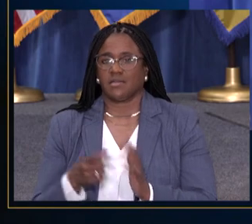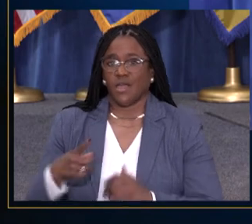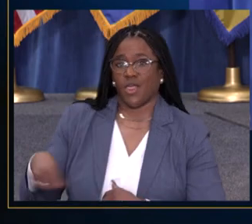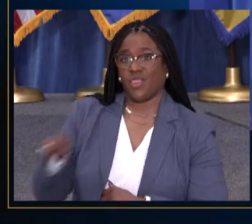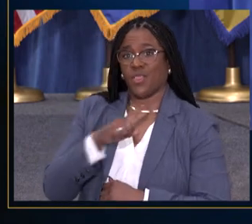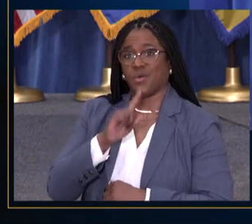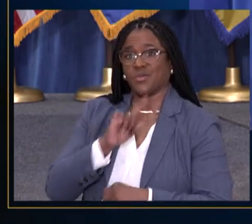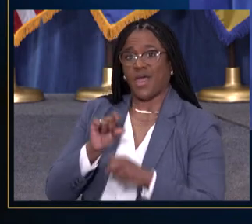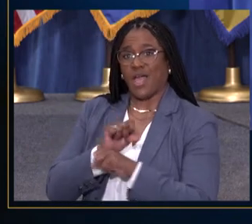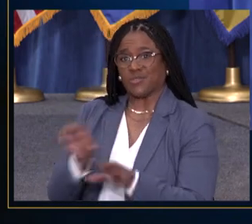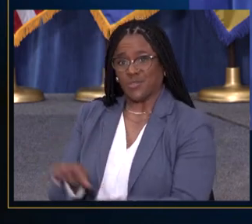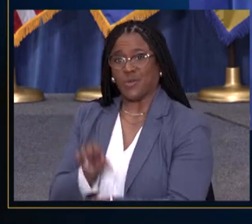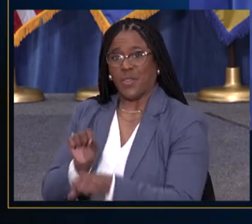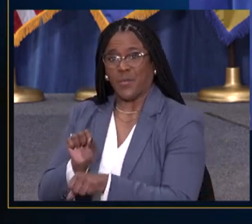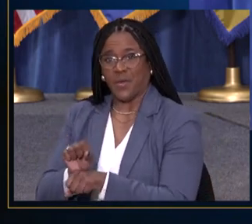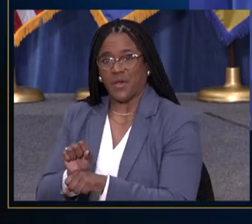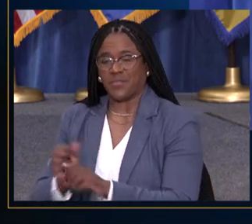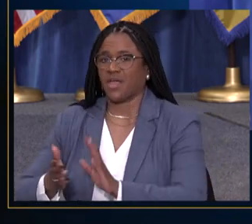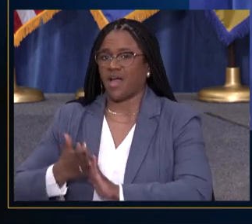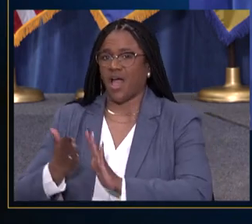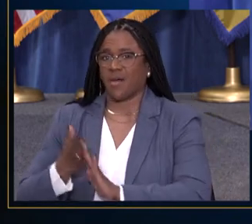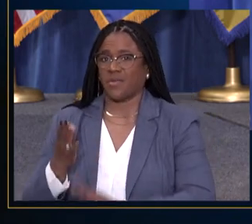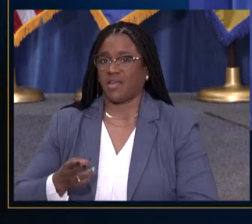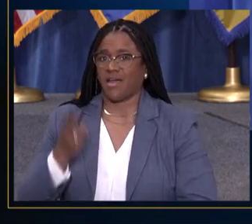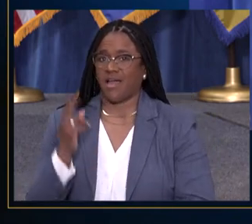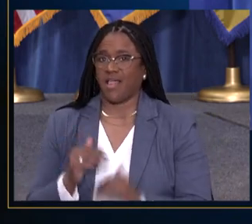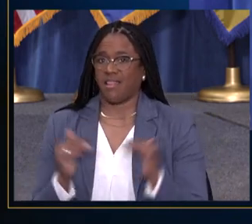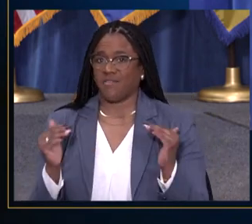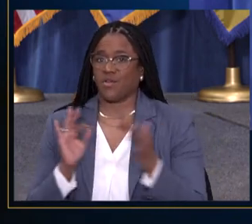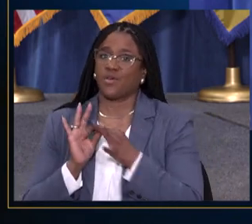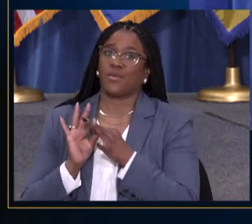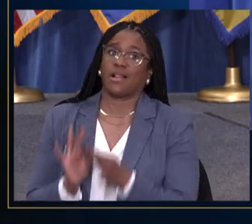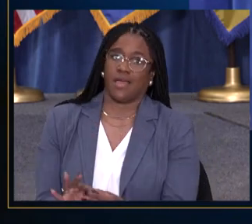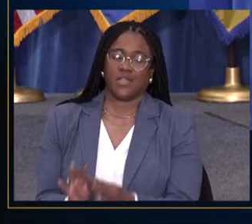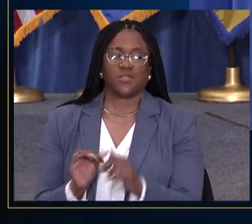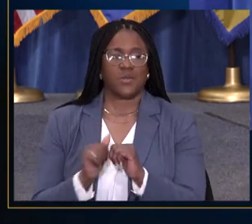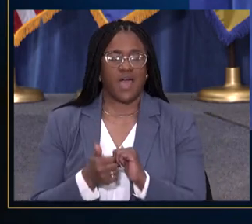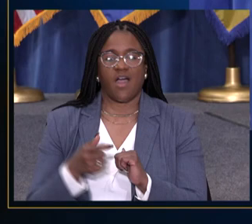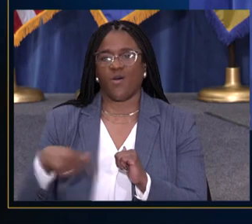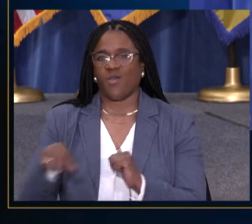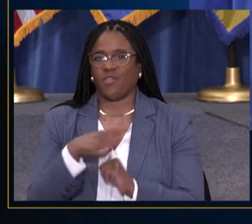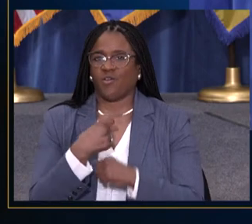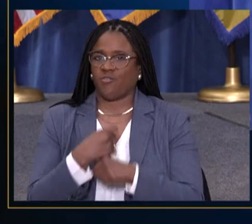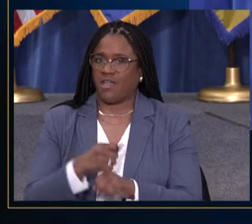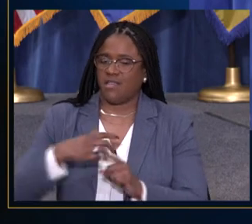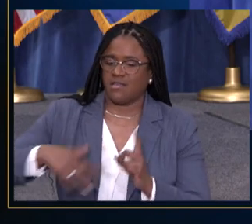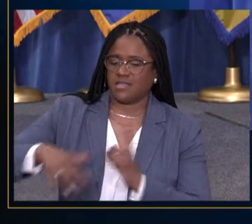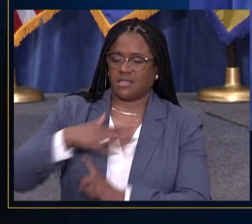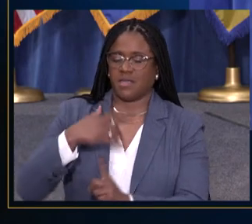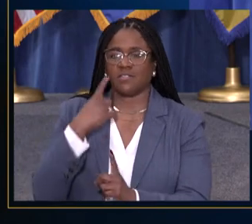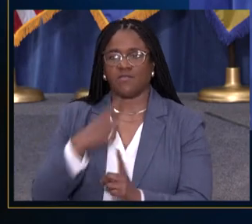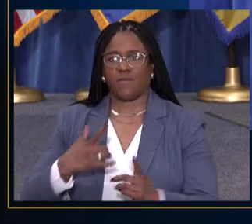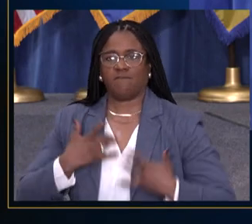are doing it and operating at a high level as it relates to how they're creating a space for safety as it relates to